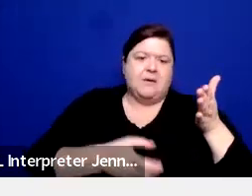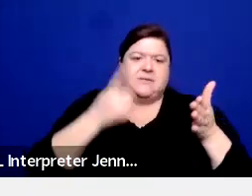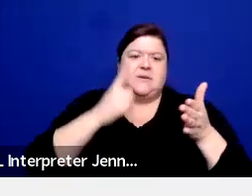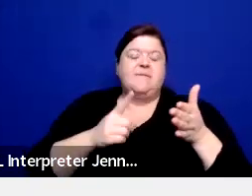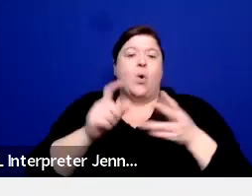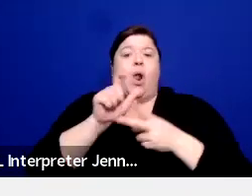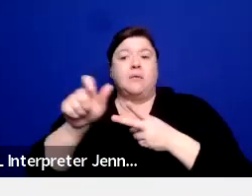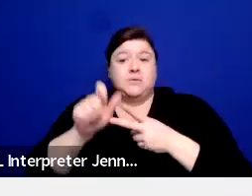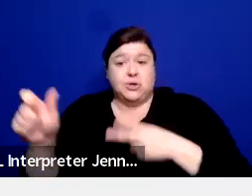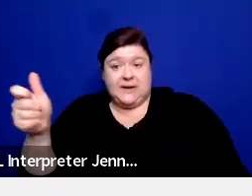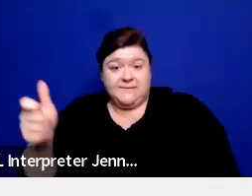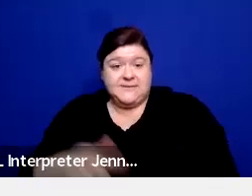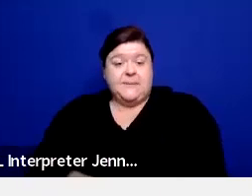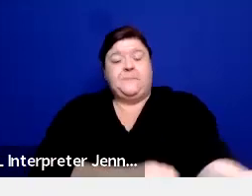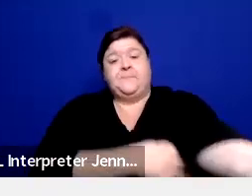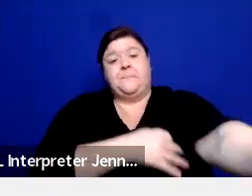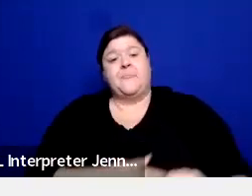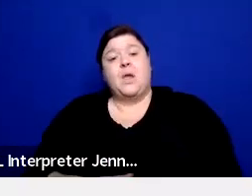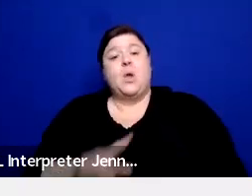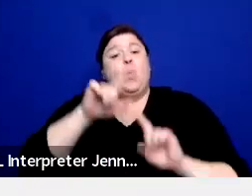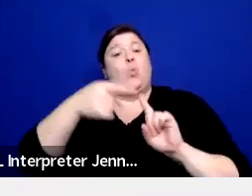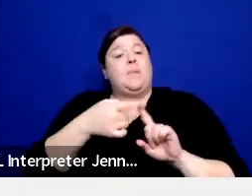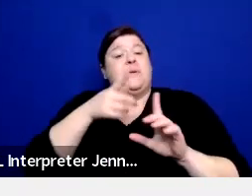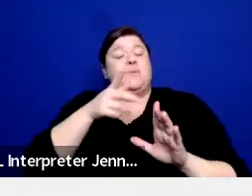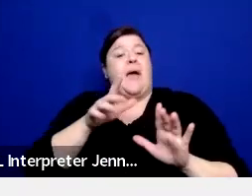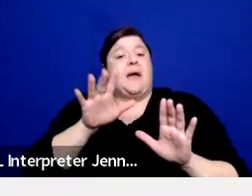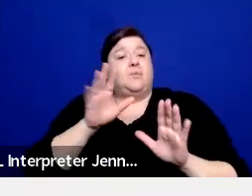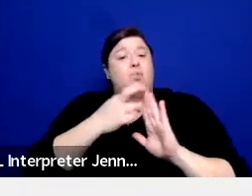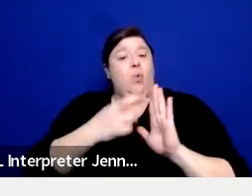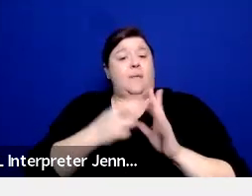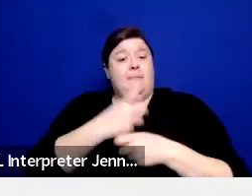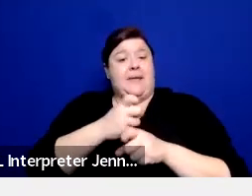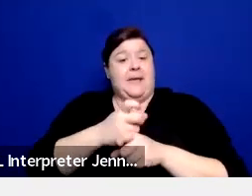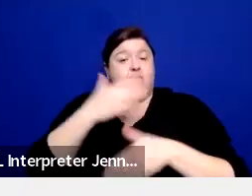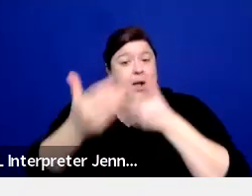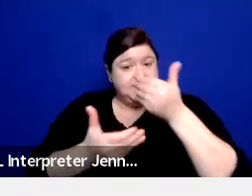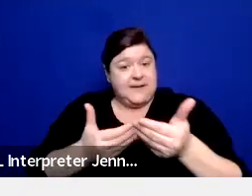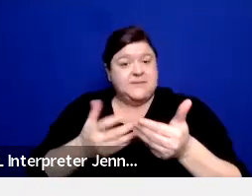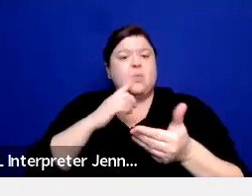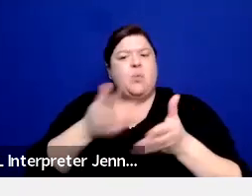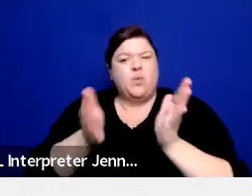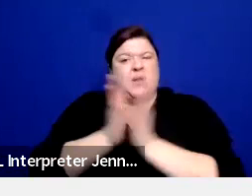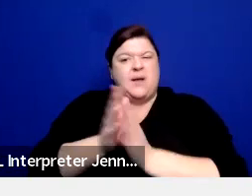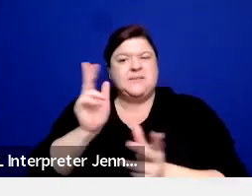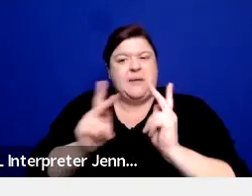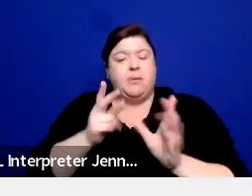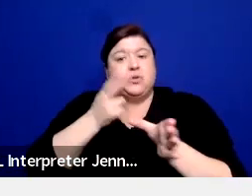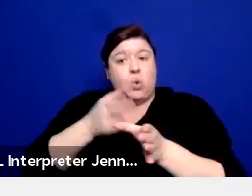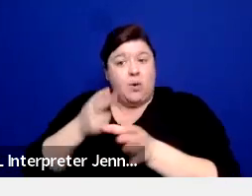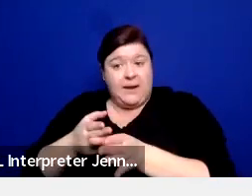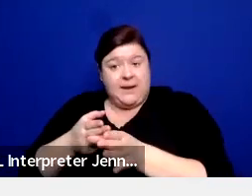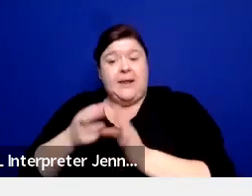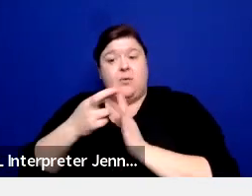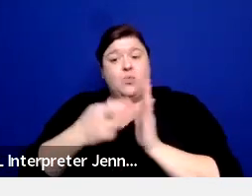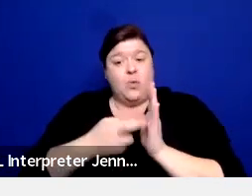alternative. When we do the permanent rulemaking process, we will put out a request for folks to participate in a rulemaking